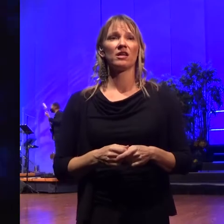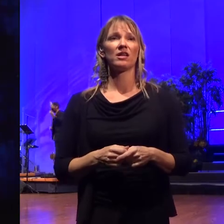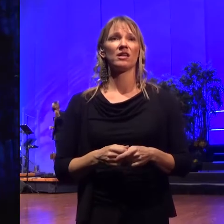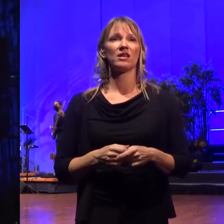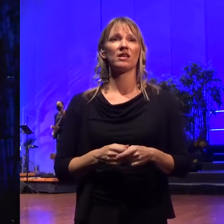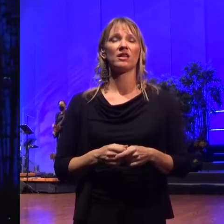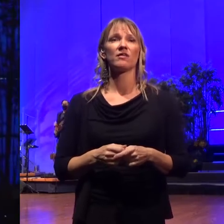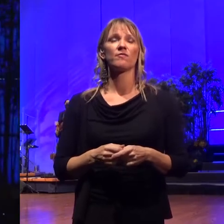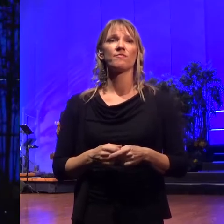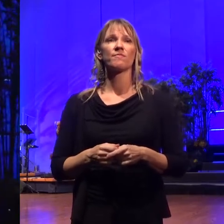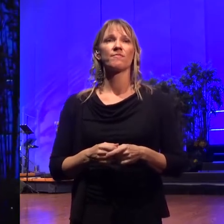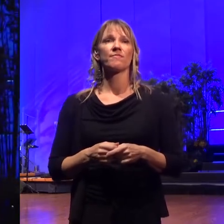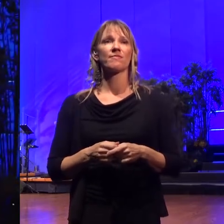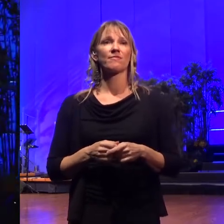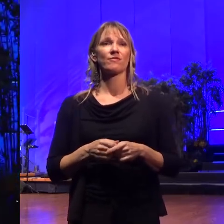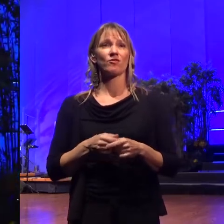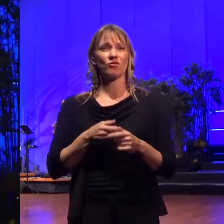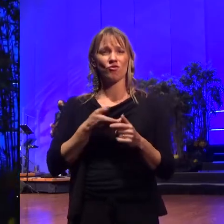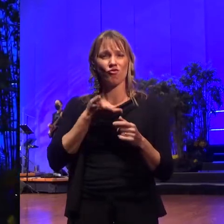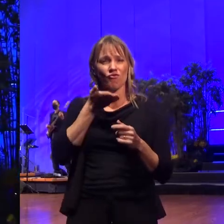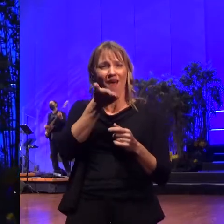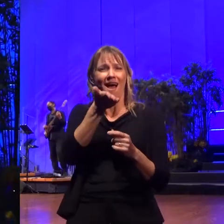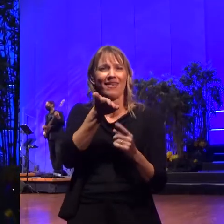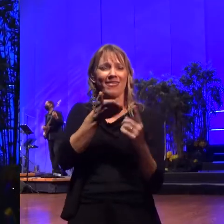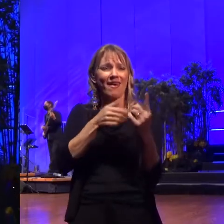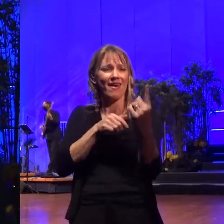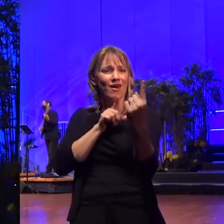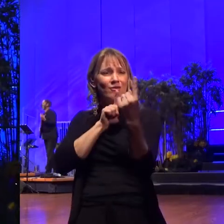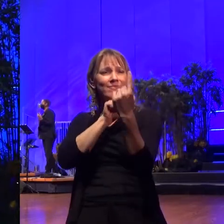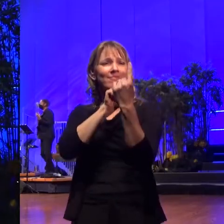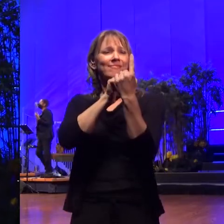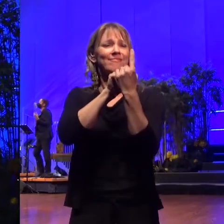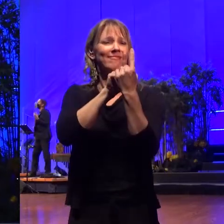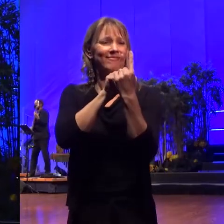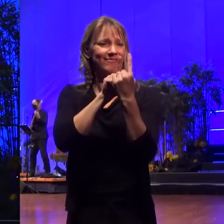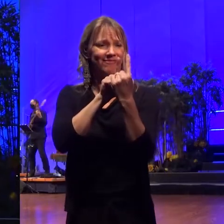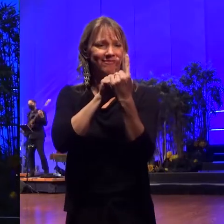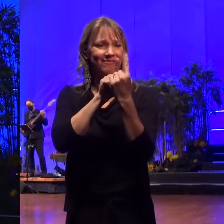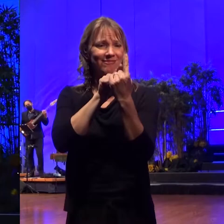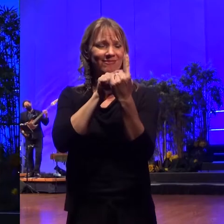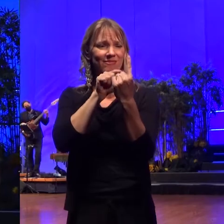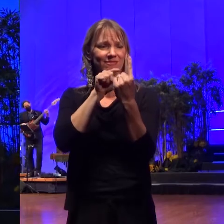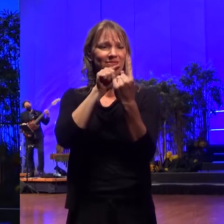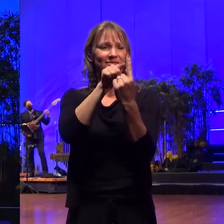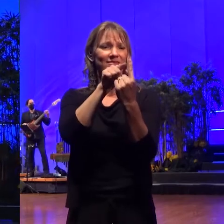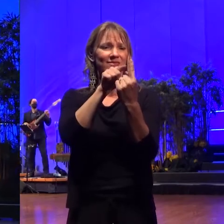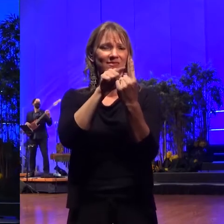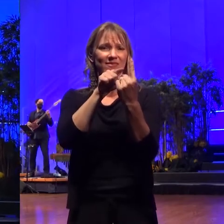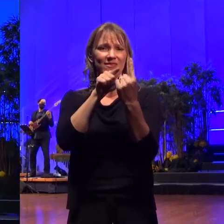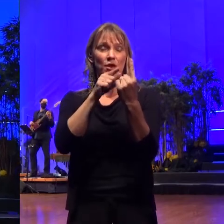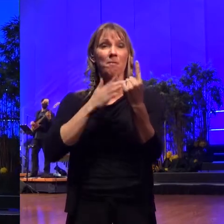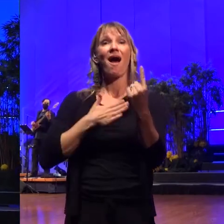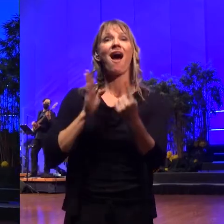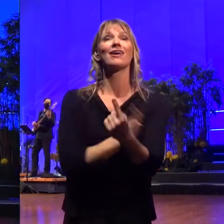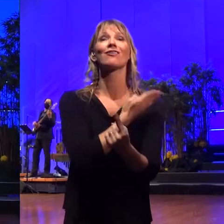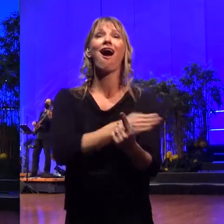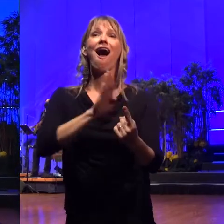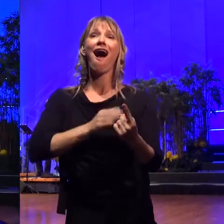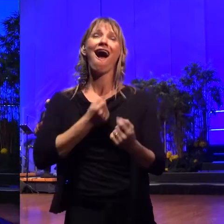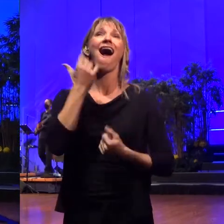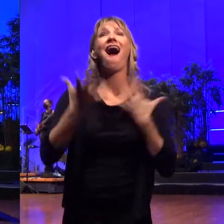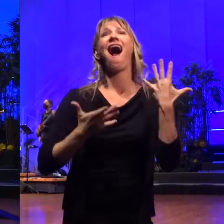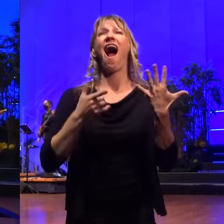You're standing right in front of me, freezing over my